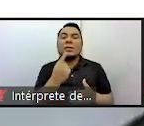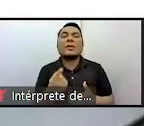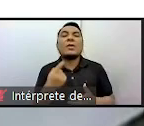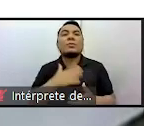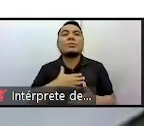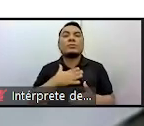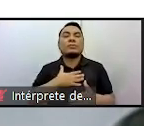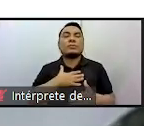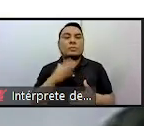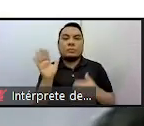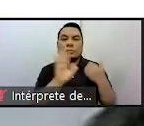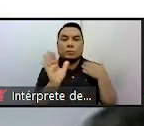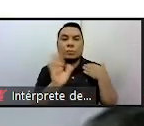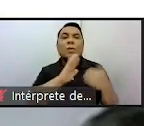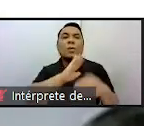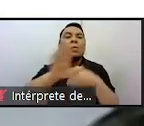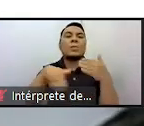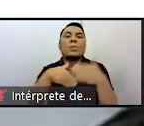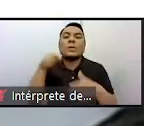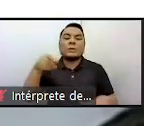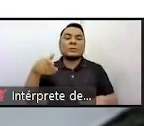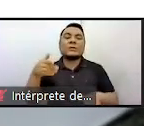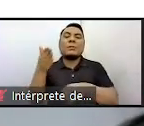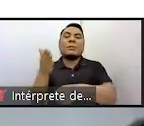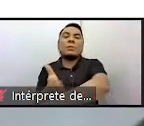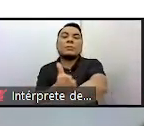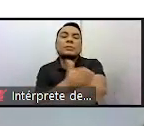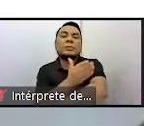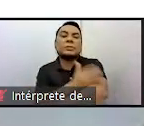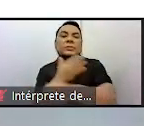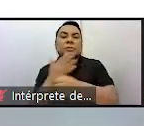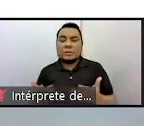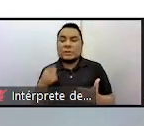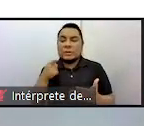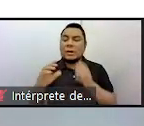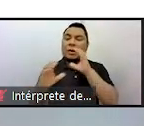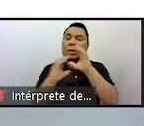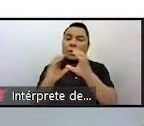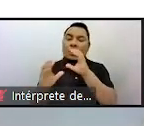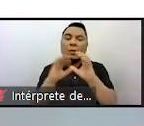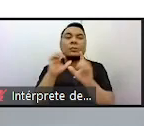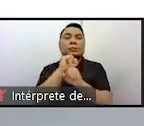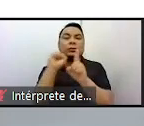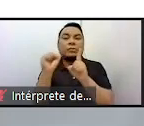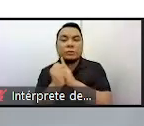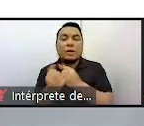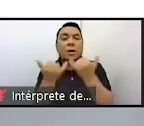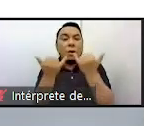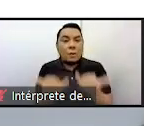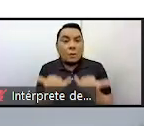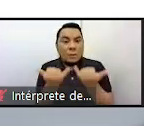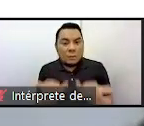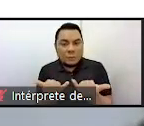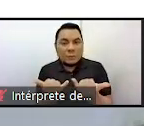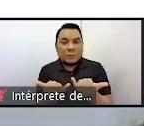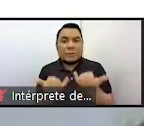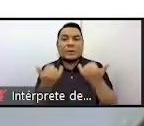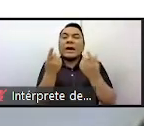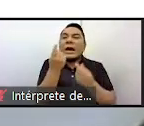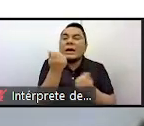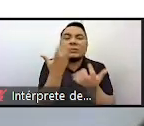topics that we have not created but the whole process in which the social dialogue that is